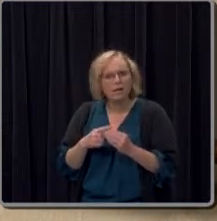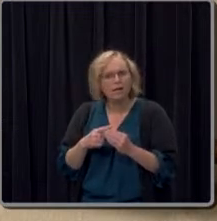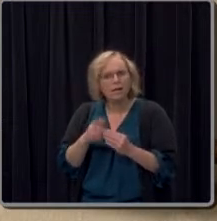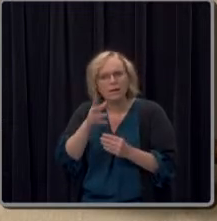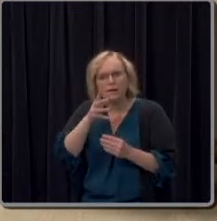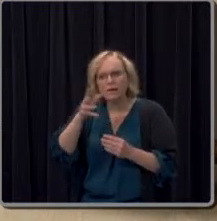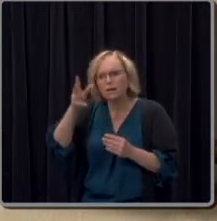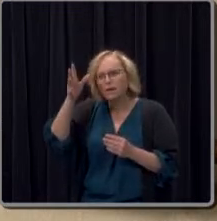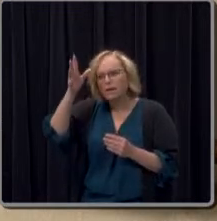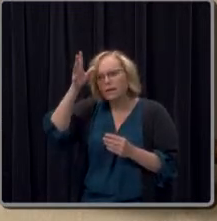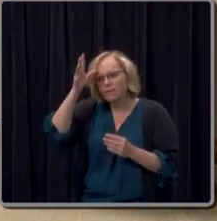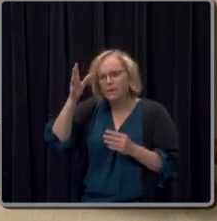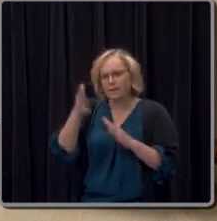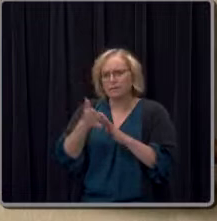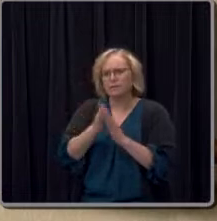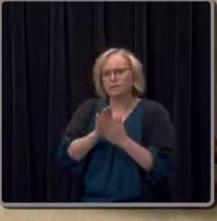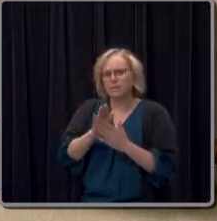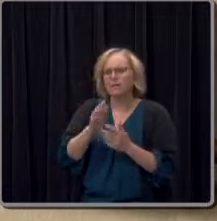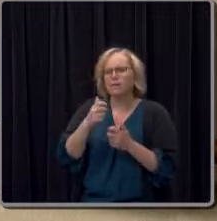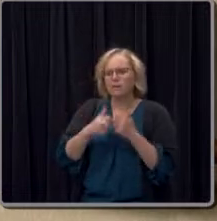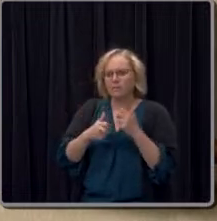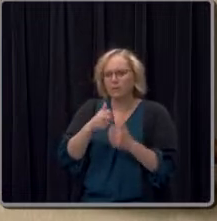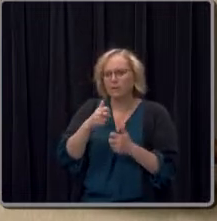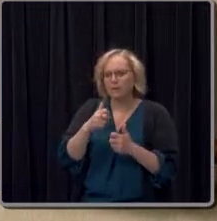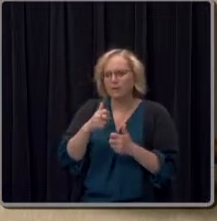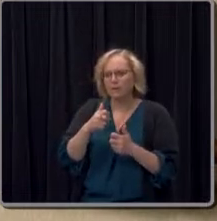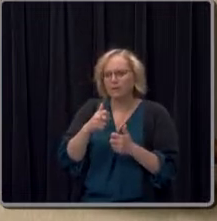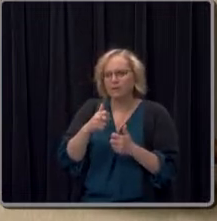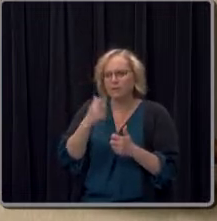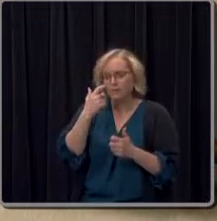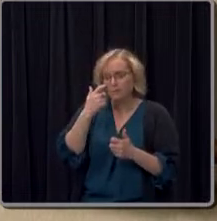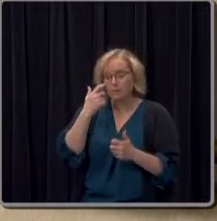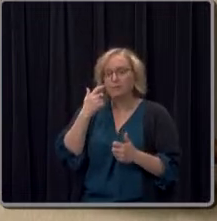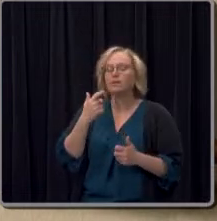parents being the problem with the schools. Sorry, thank you.